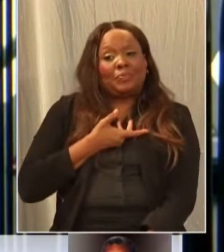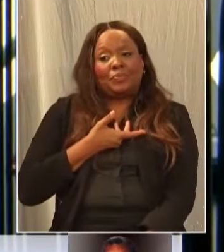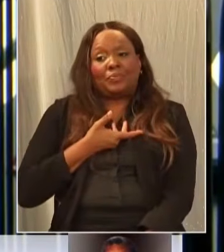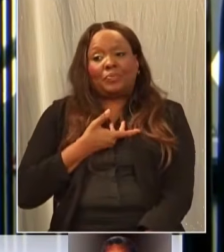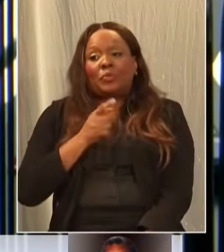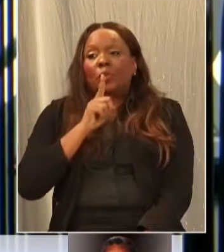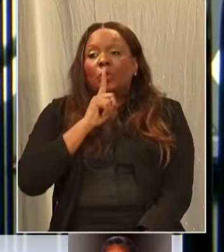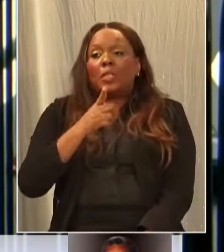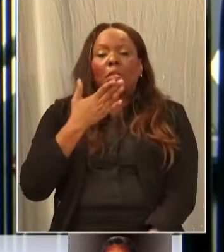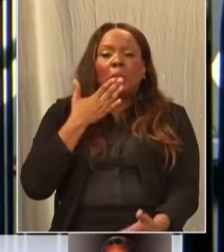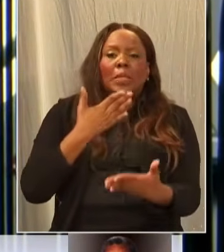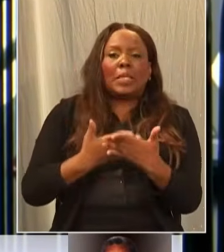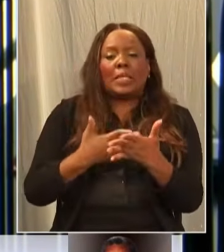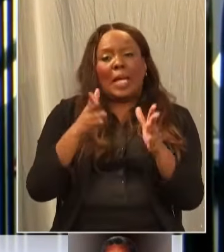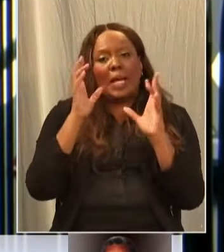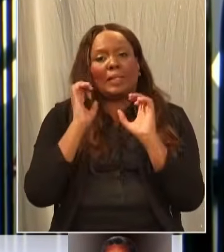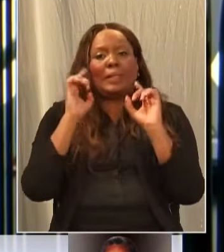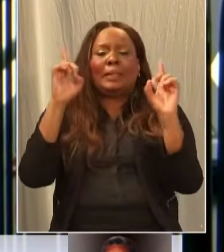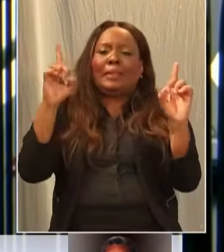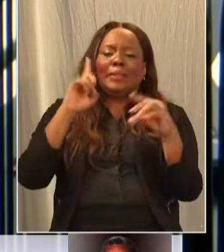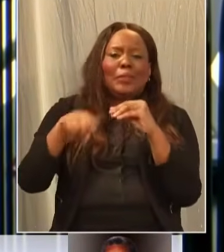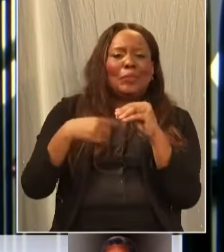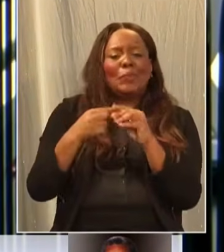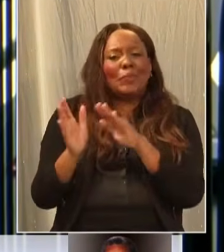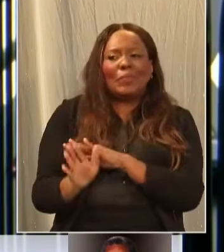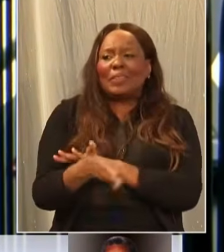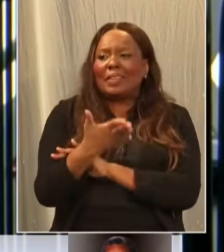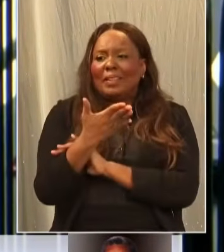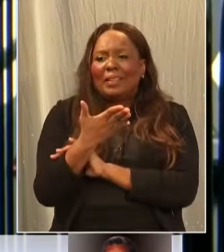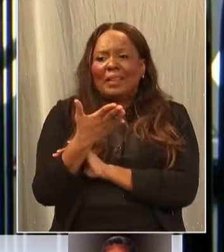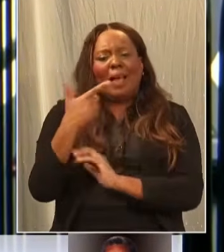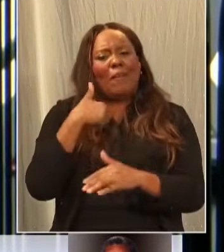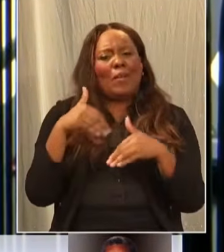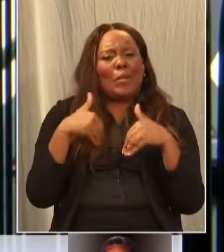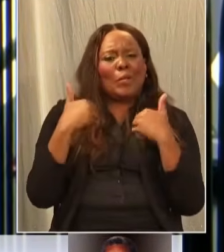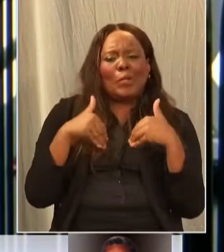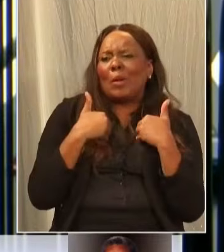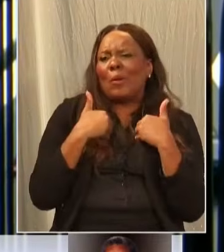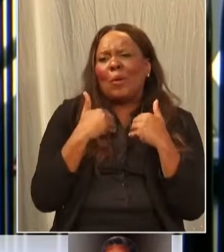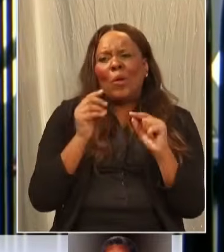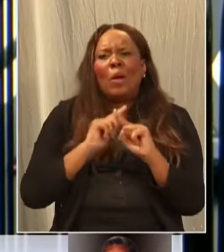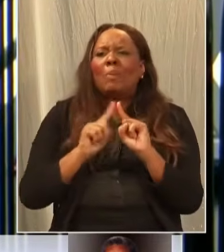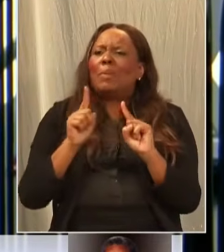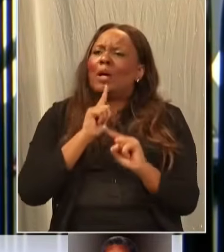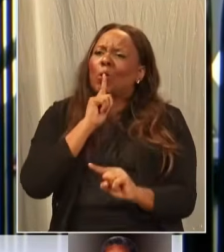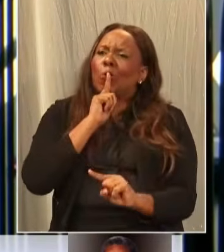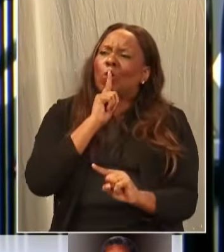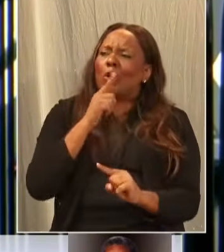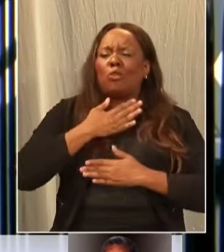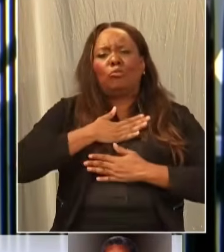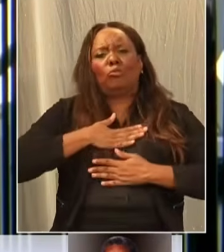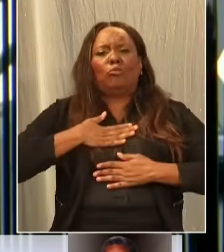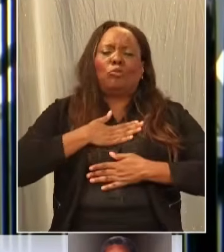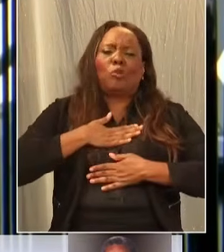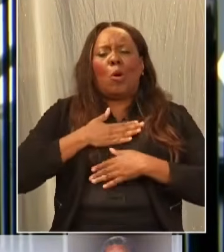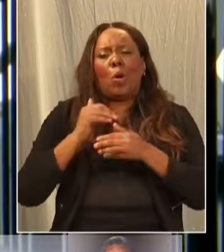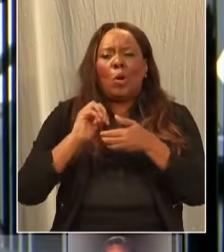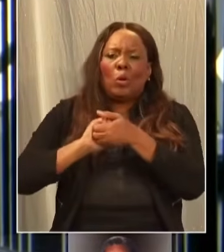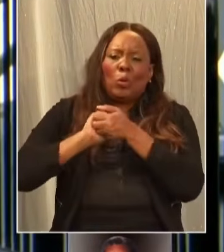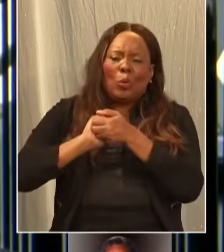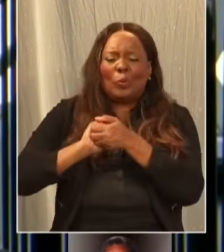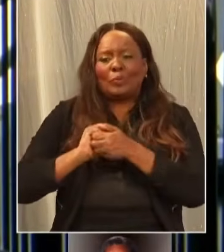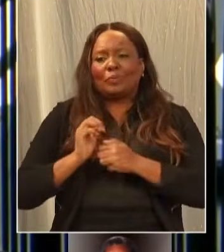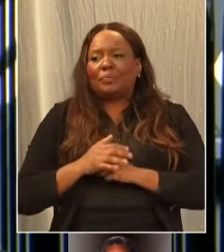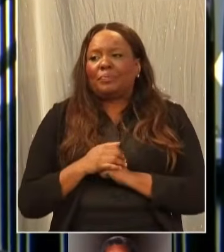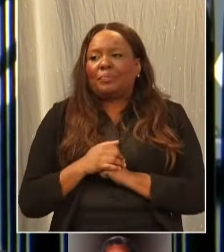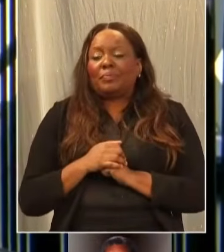cricket education any young player could ever hope to receive. At the age of